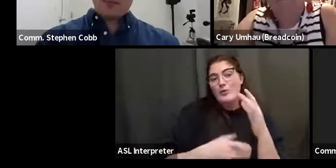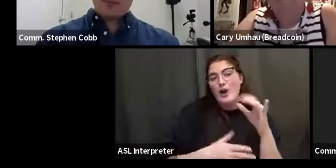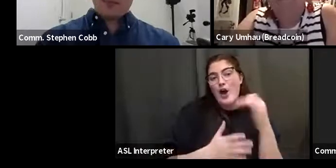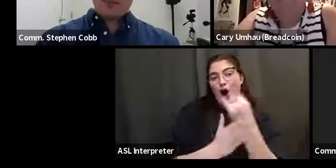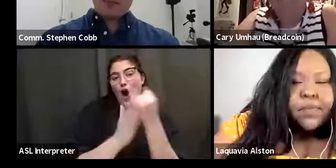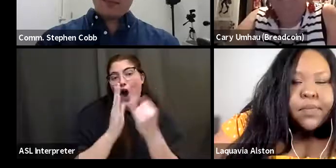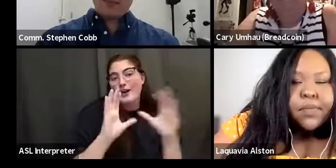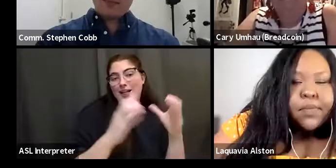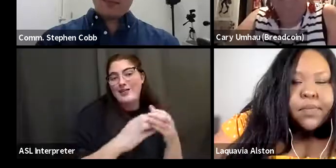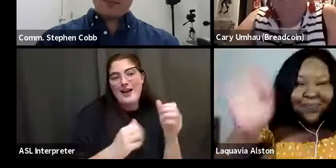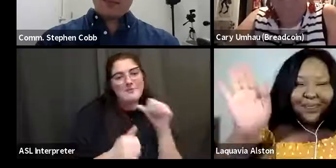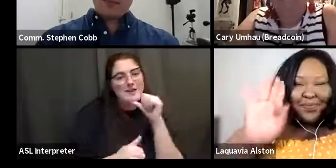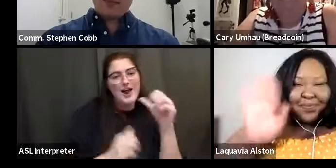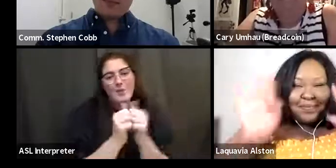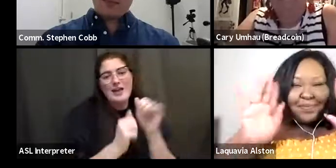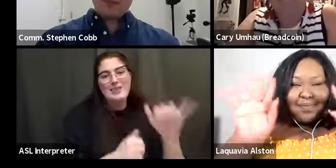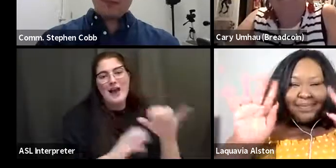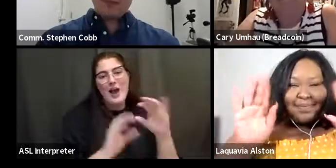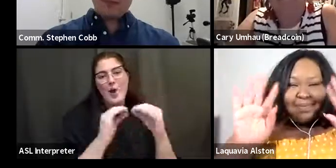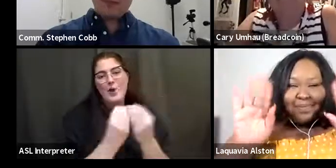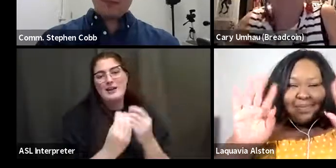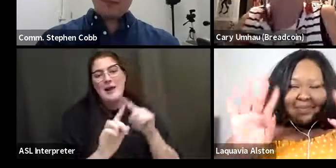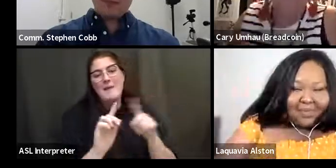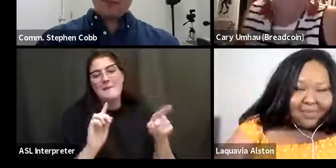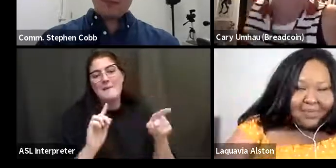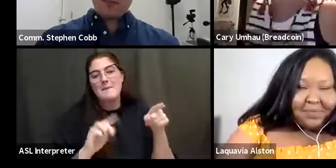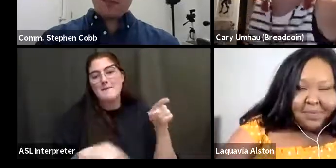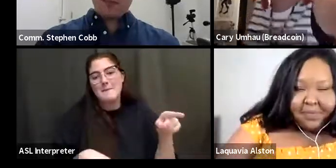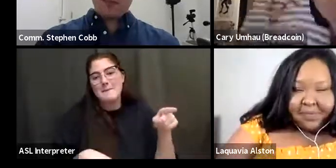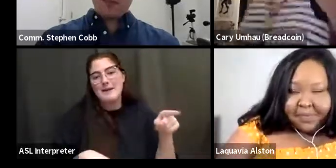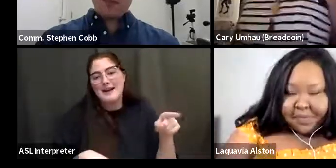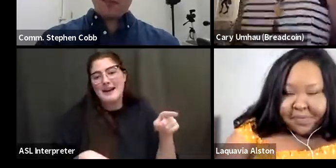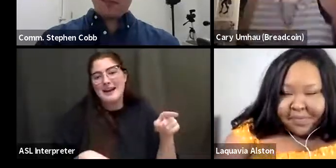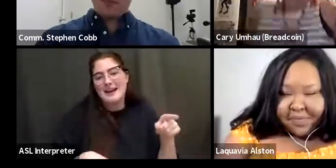that organization, but she's okay.